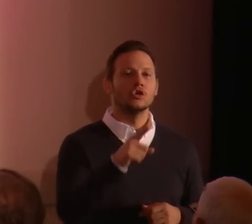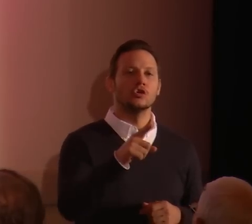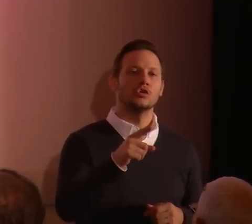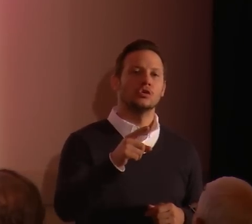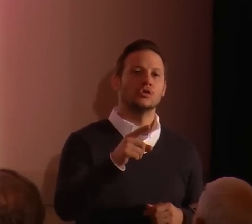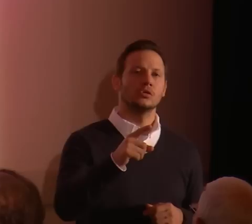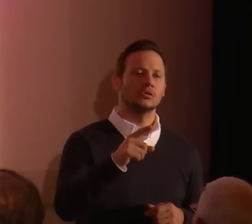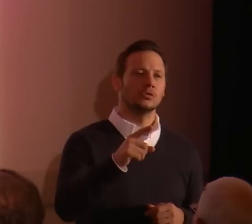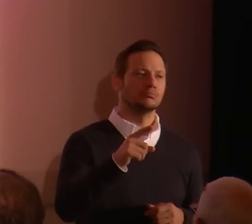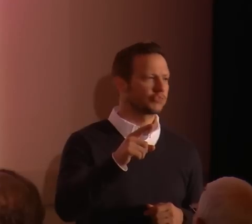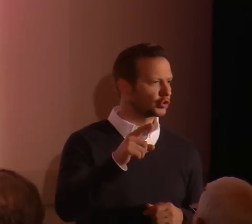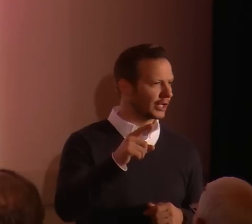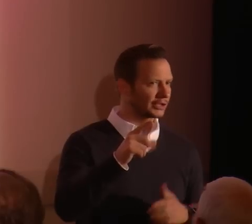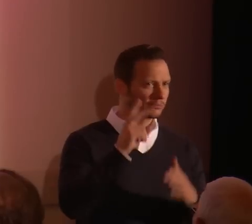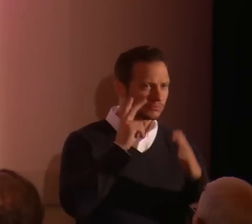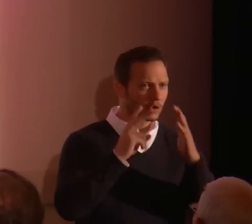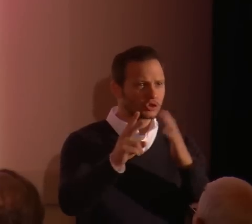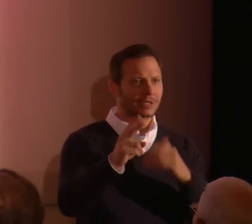Projection.